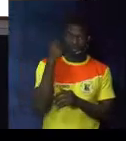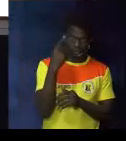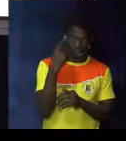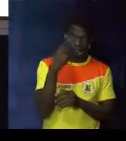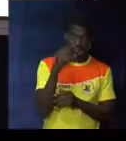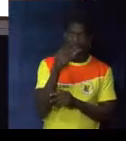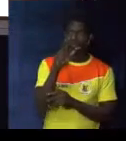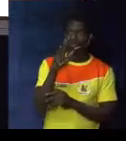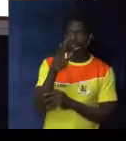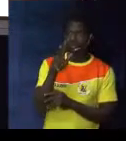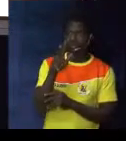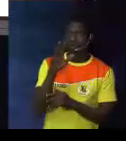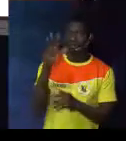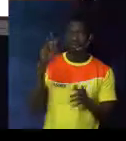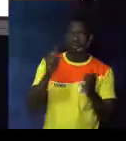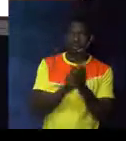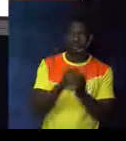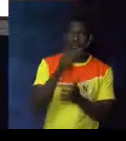35,352.